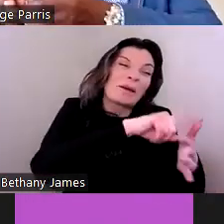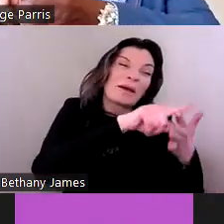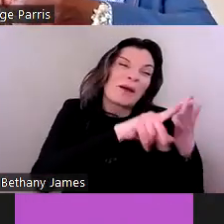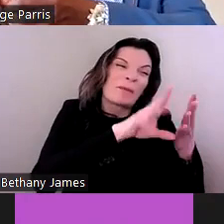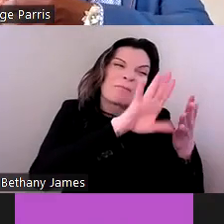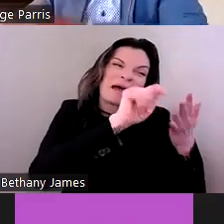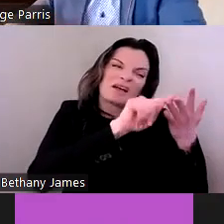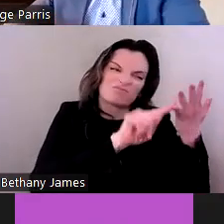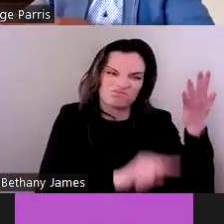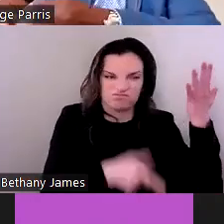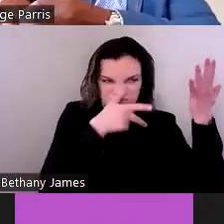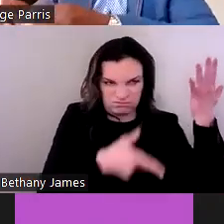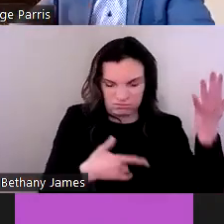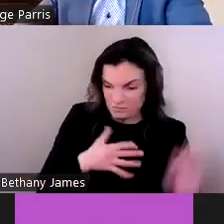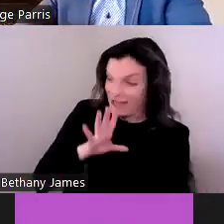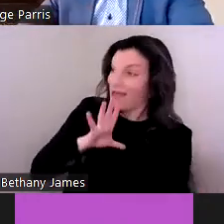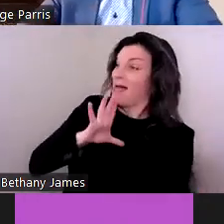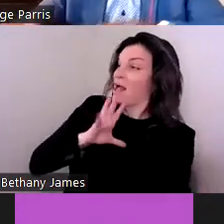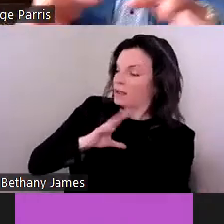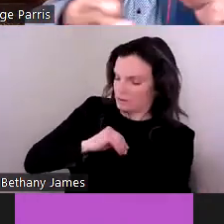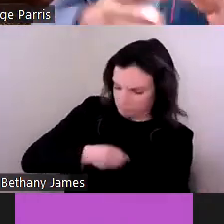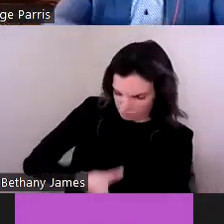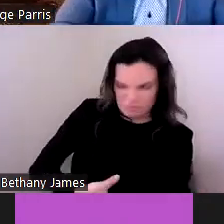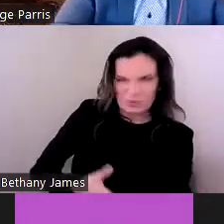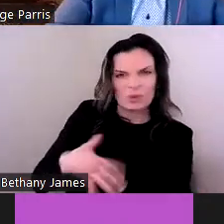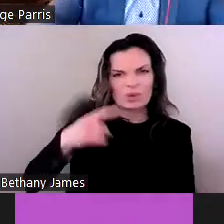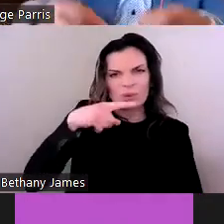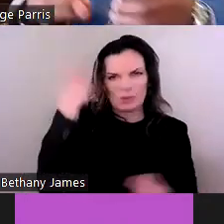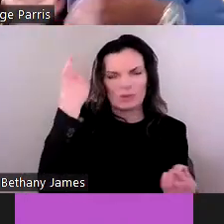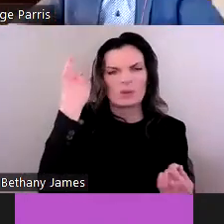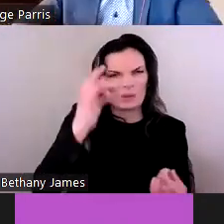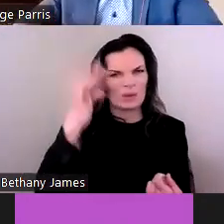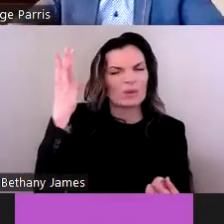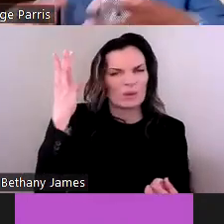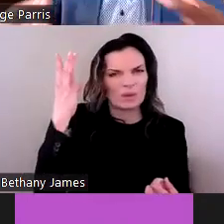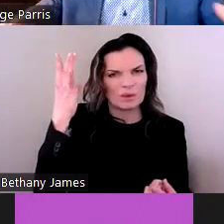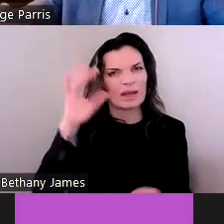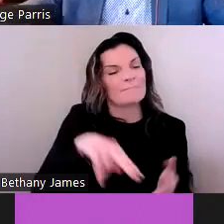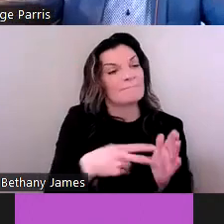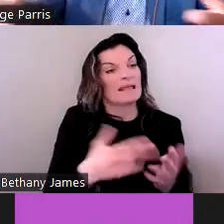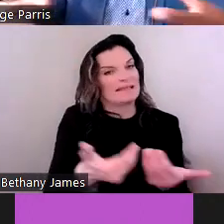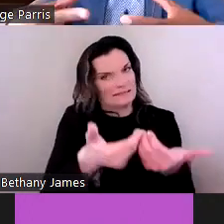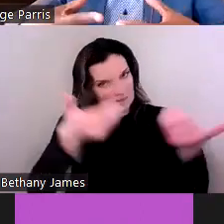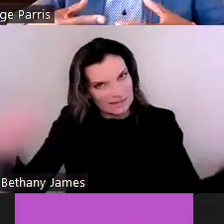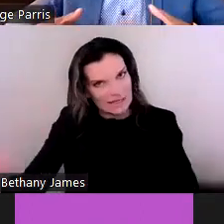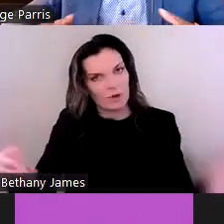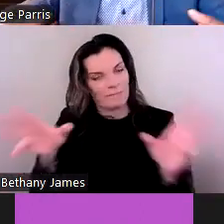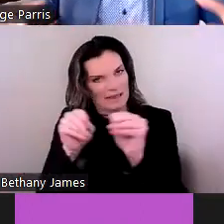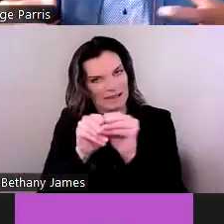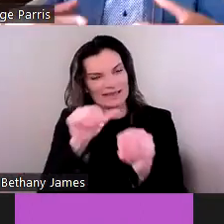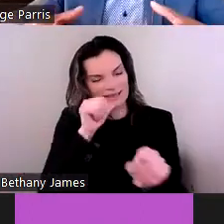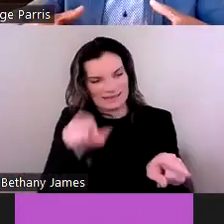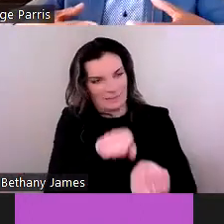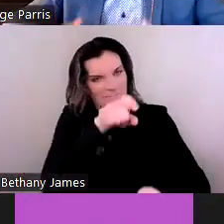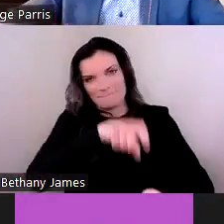with areas I want them to improve at a separate meeting or a separate time, but I do not include